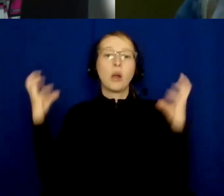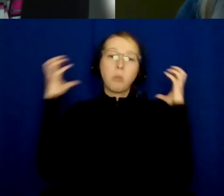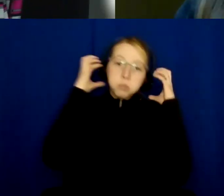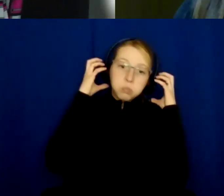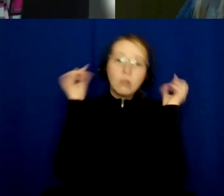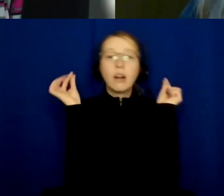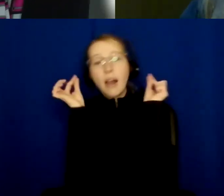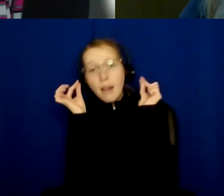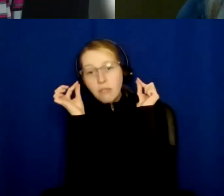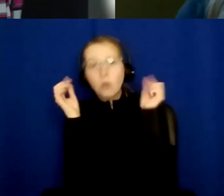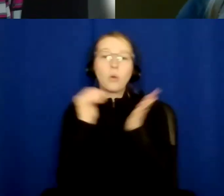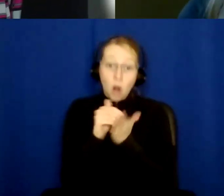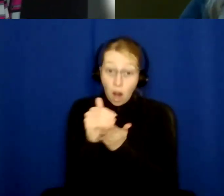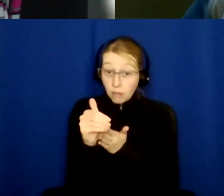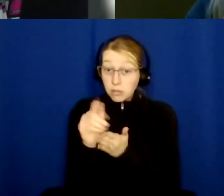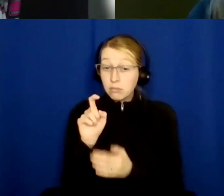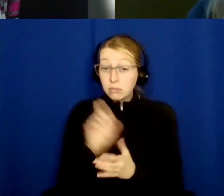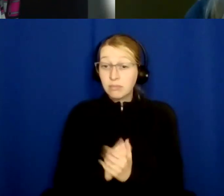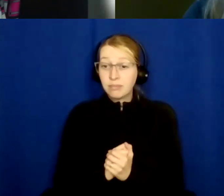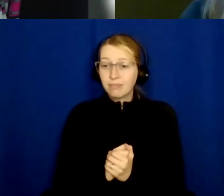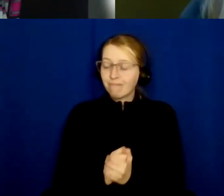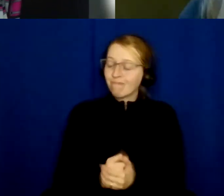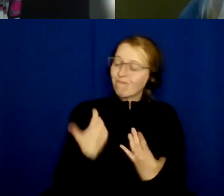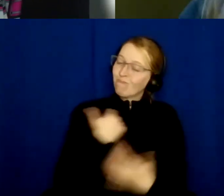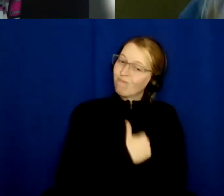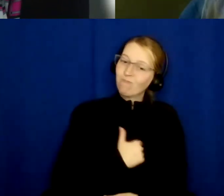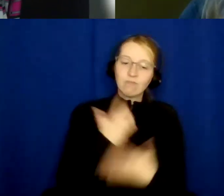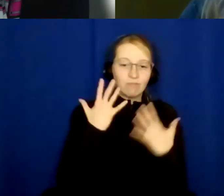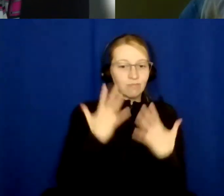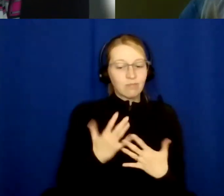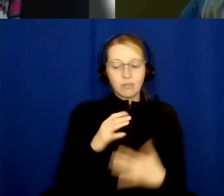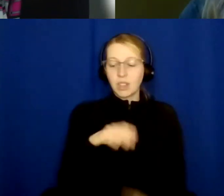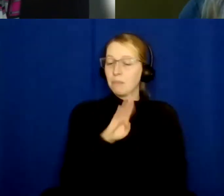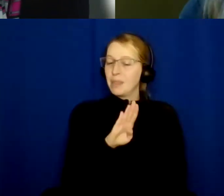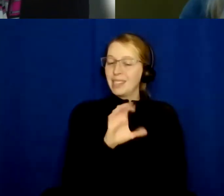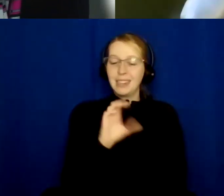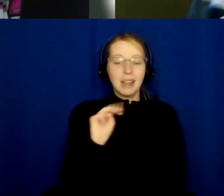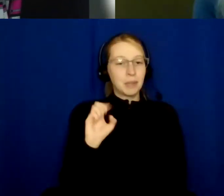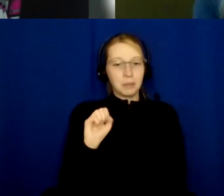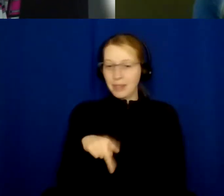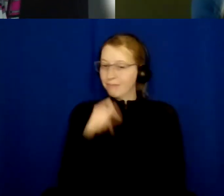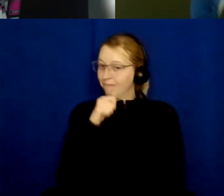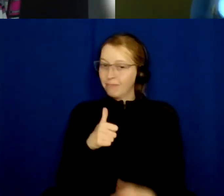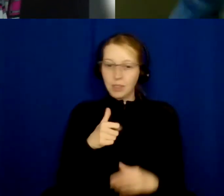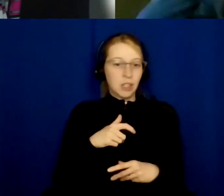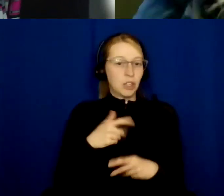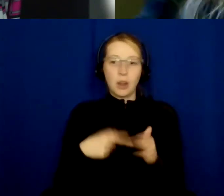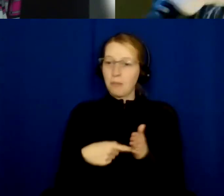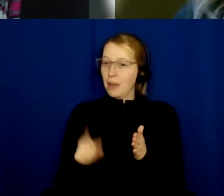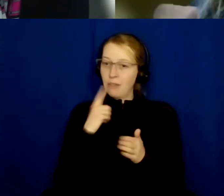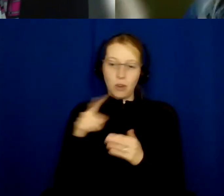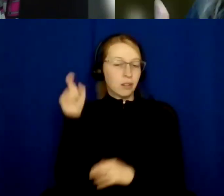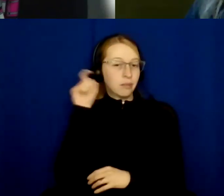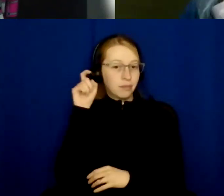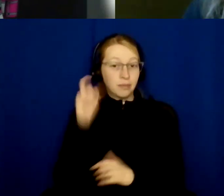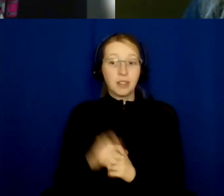So unfortunately, hearing tests are not covered by BCMSP. For a little while, I was on like a volunteer board